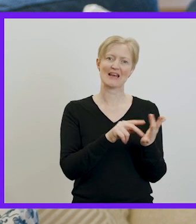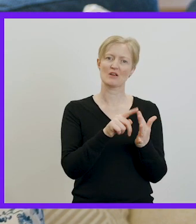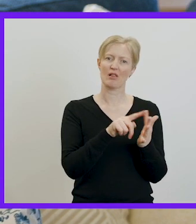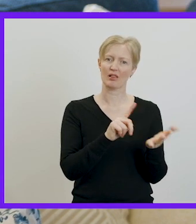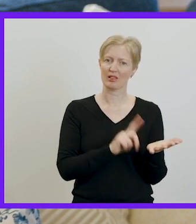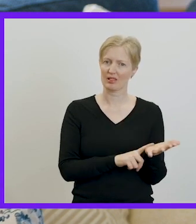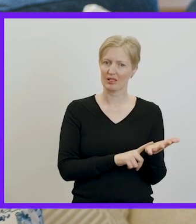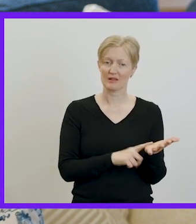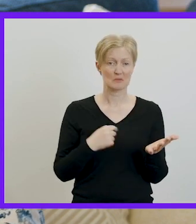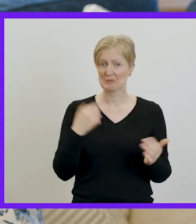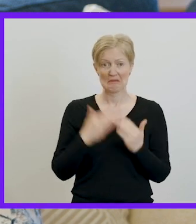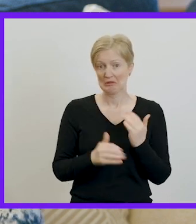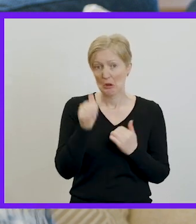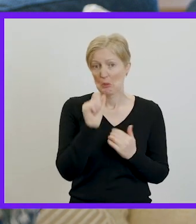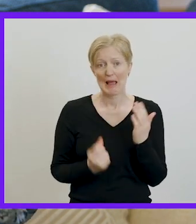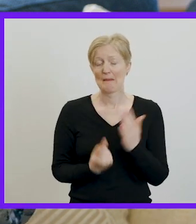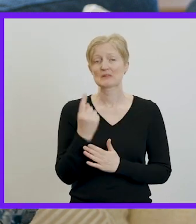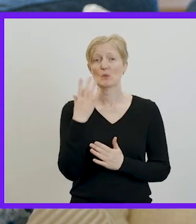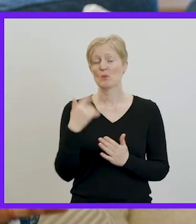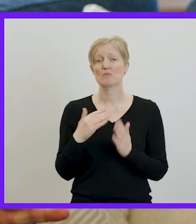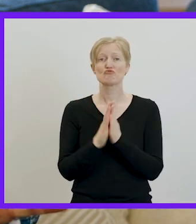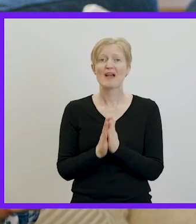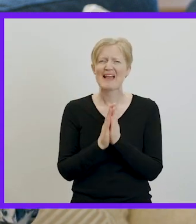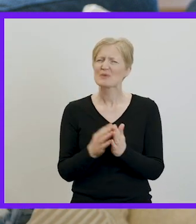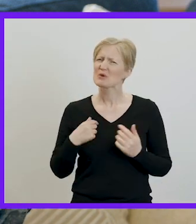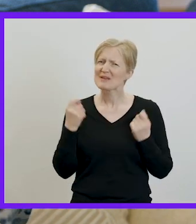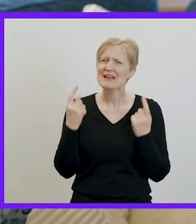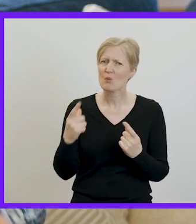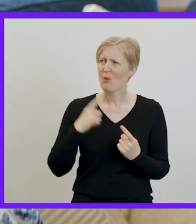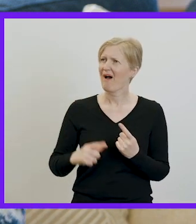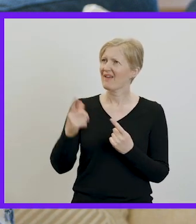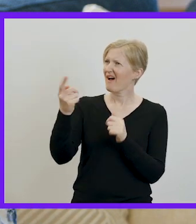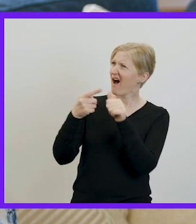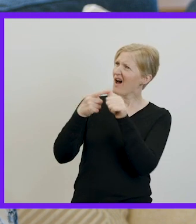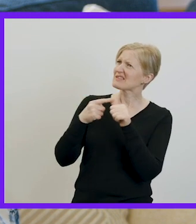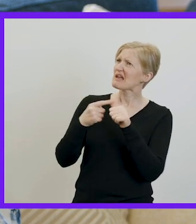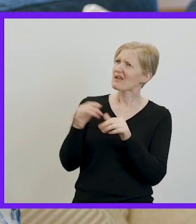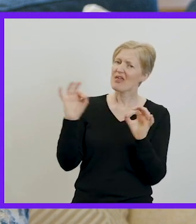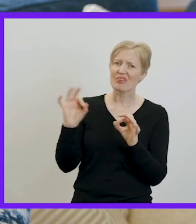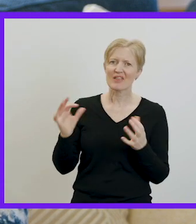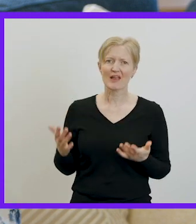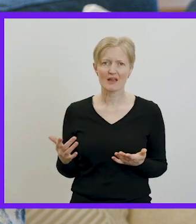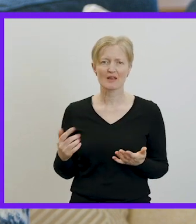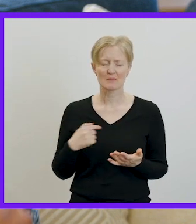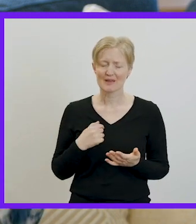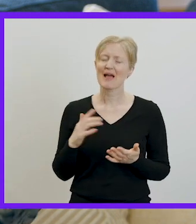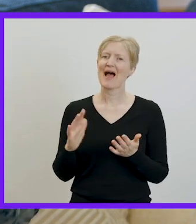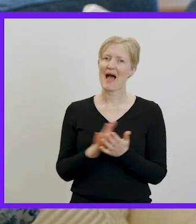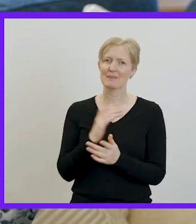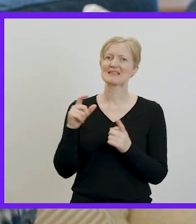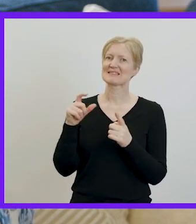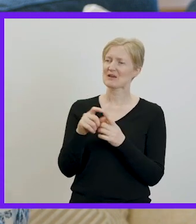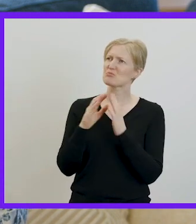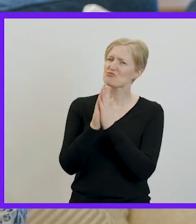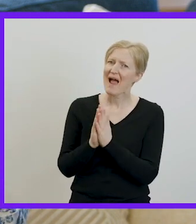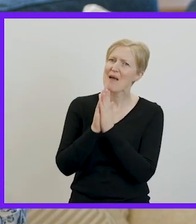never know what's going on when we pray. We don't understand why there are delays to prayer. But I'm so pleased that Daniel